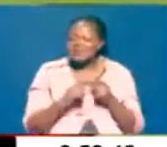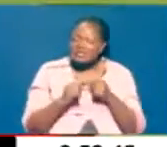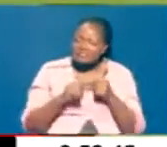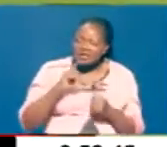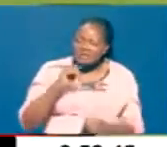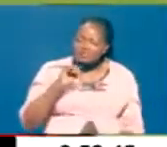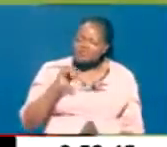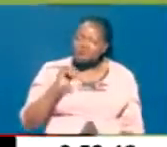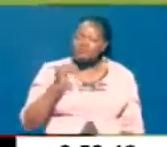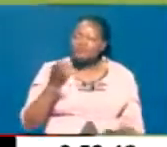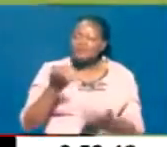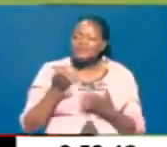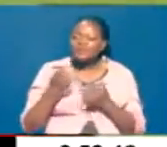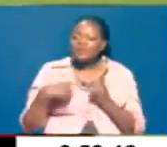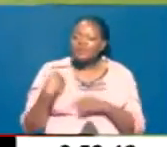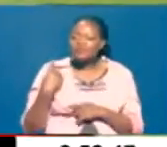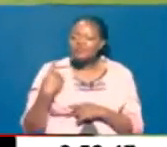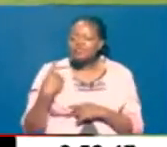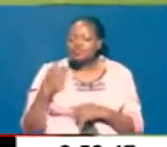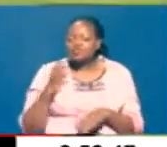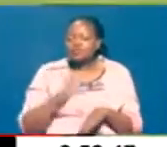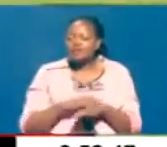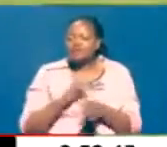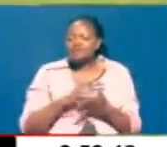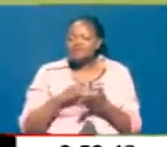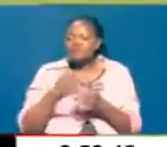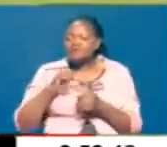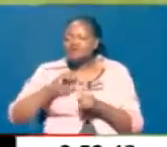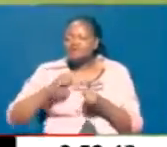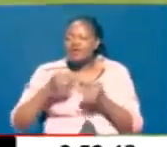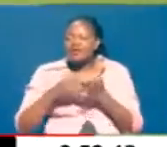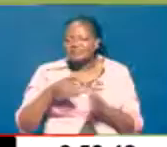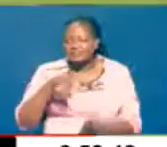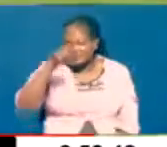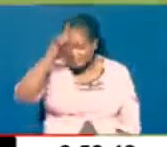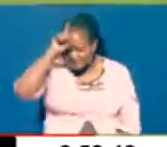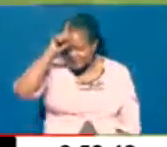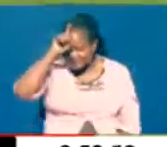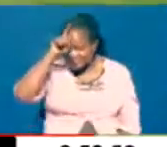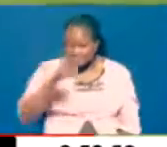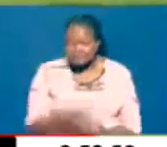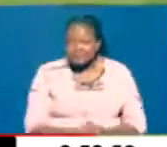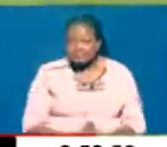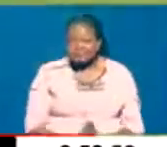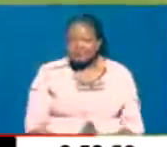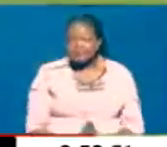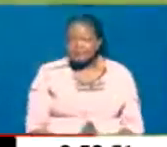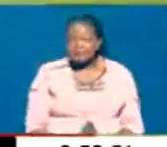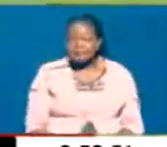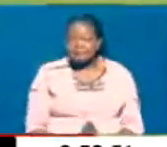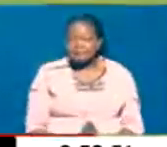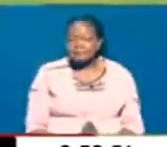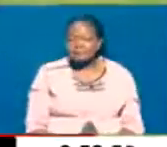high scoring draw to book a slot in the next round against Egyptian giants Zamalek.